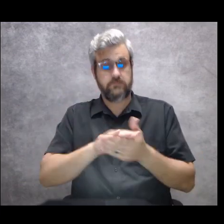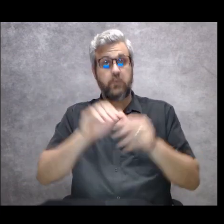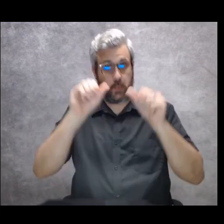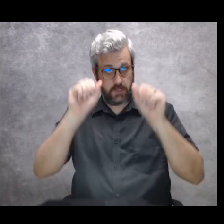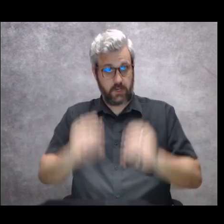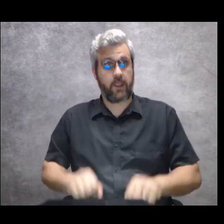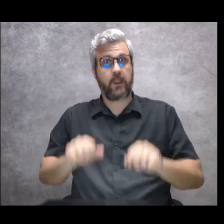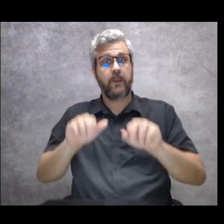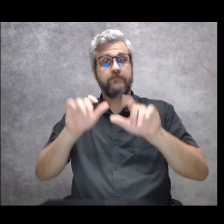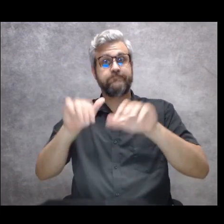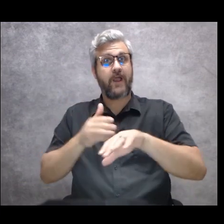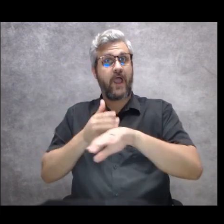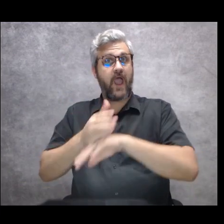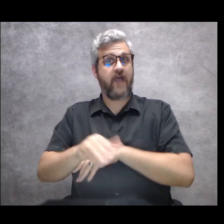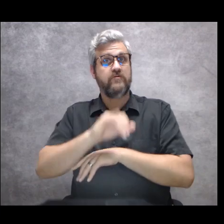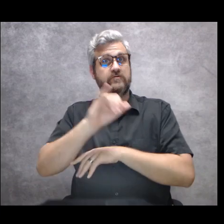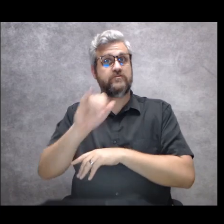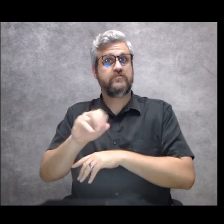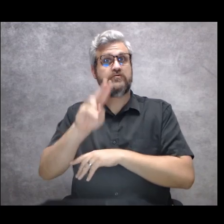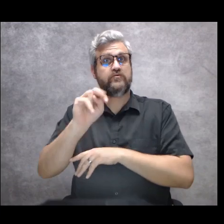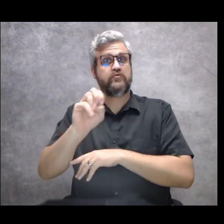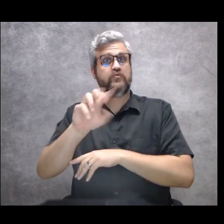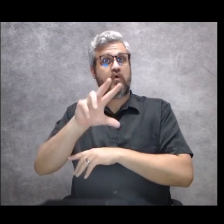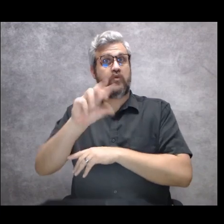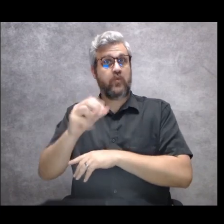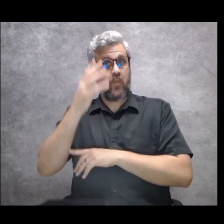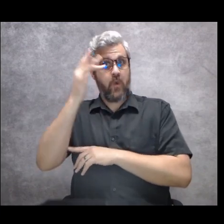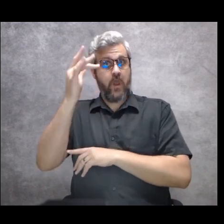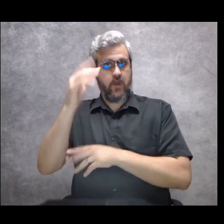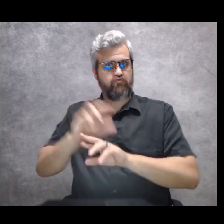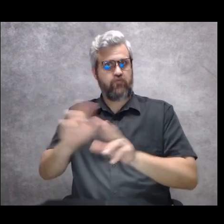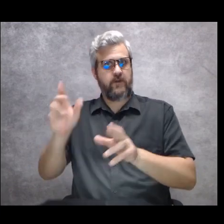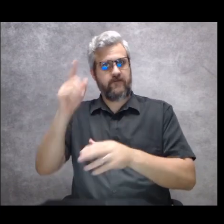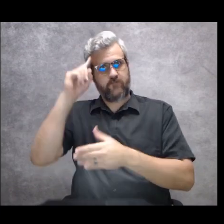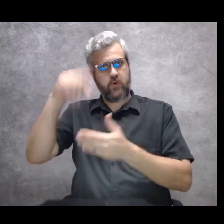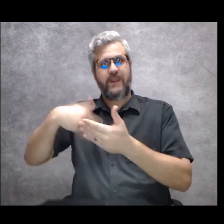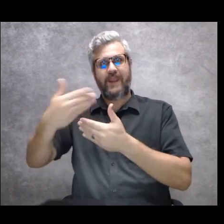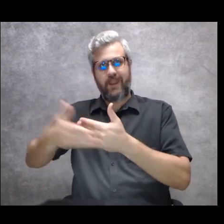entered after June the 30th to prepare for the upcoming school year.